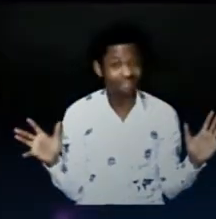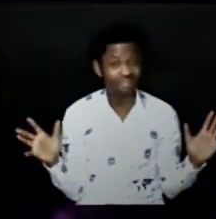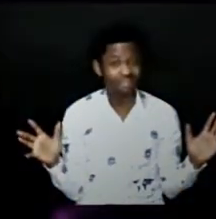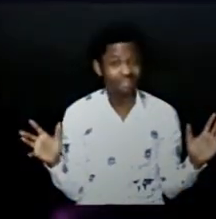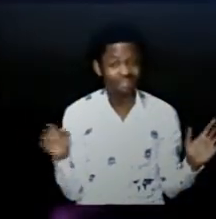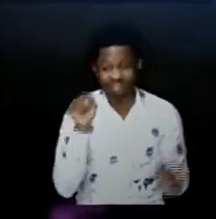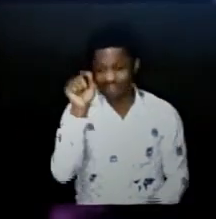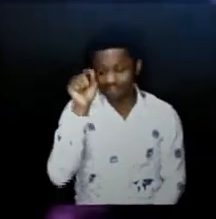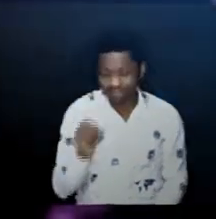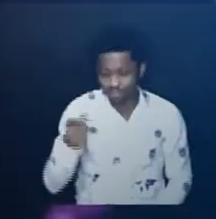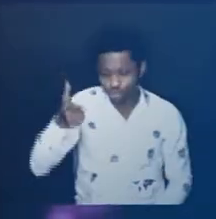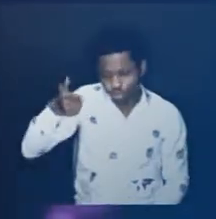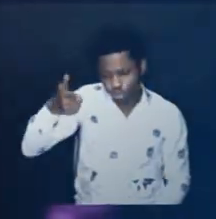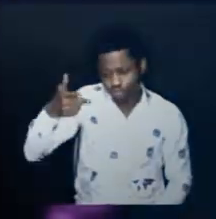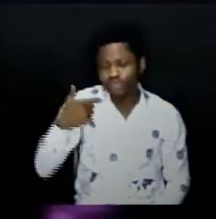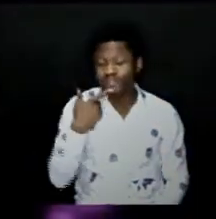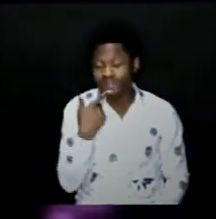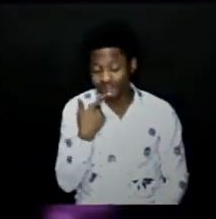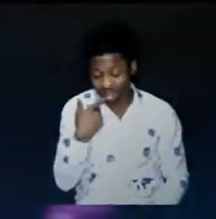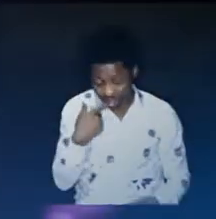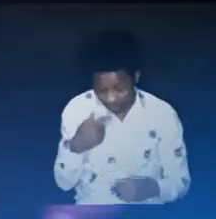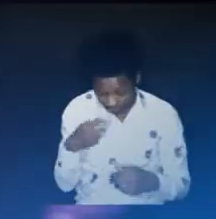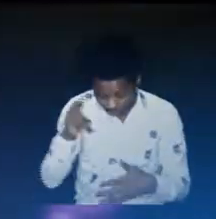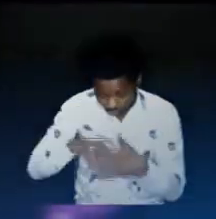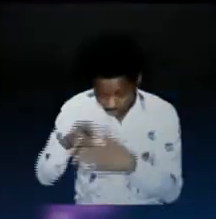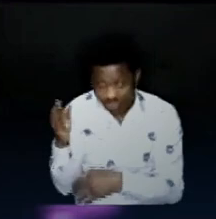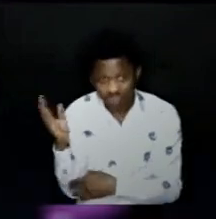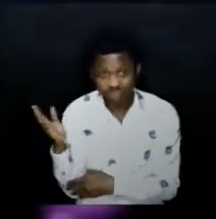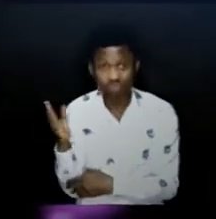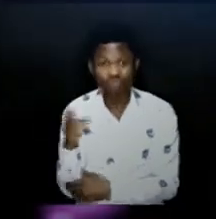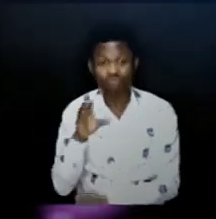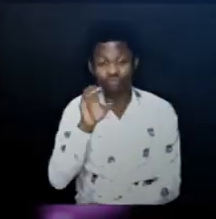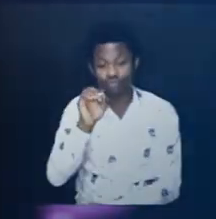According to verse 21.